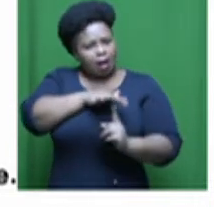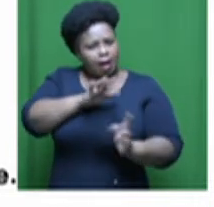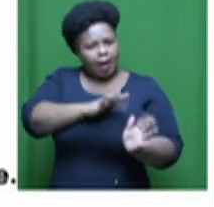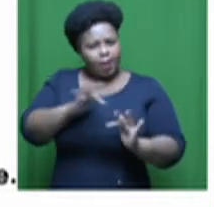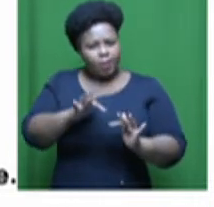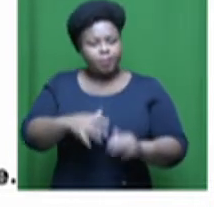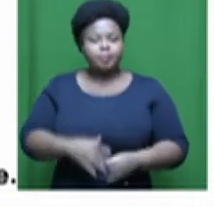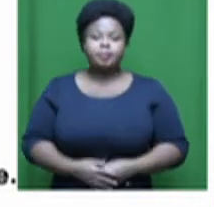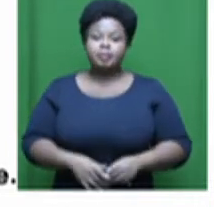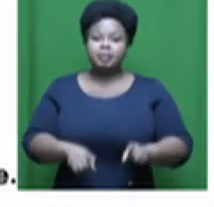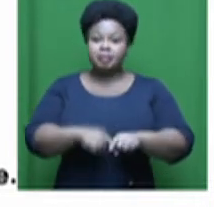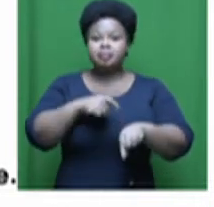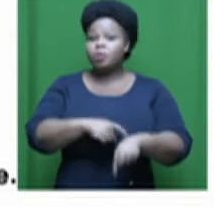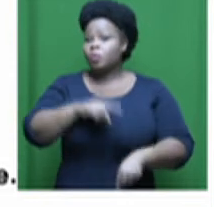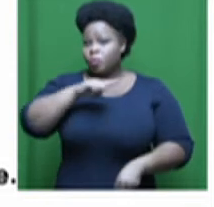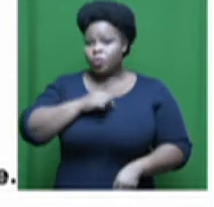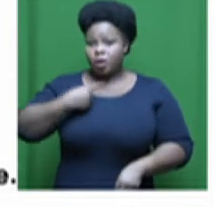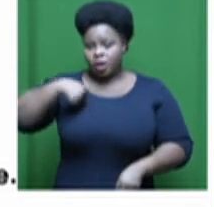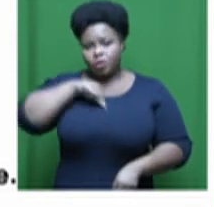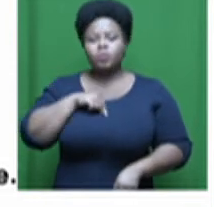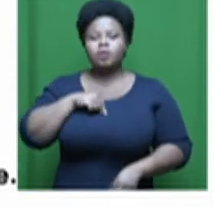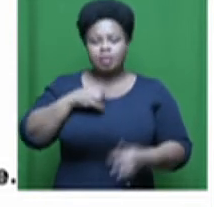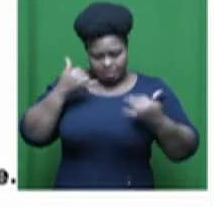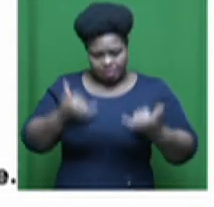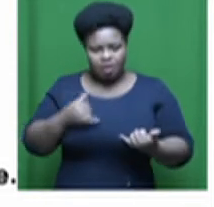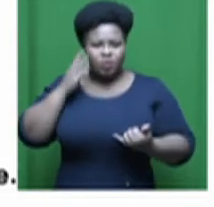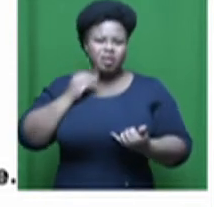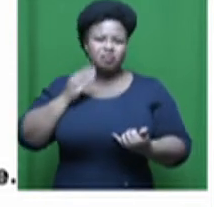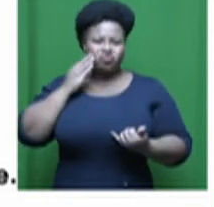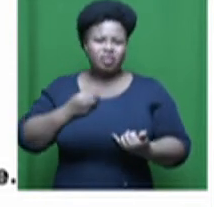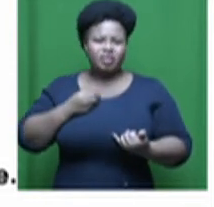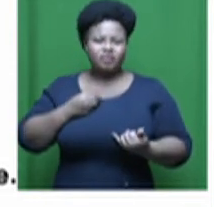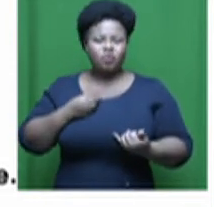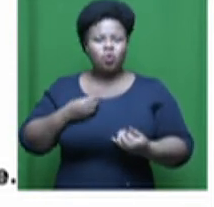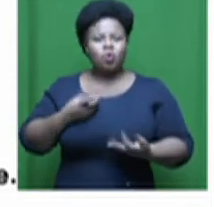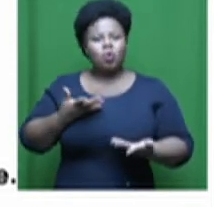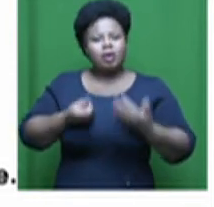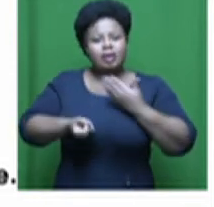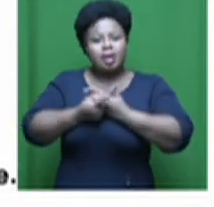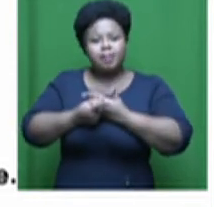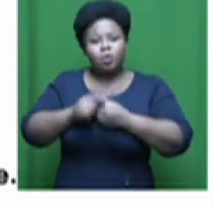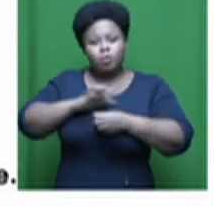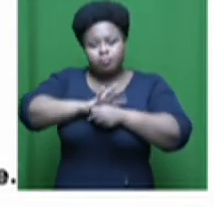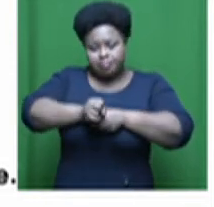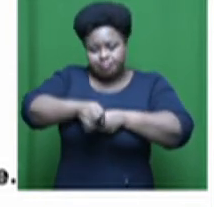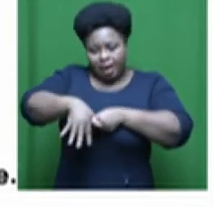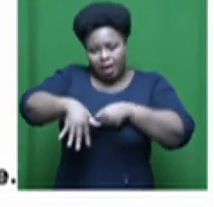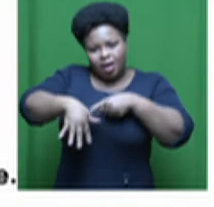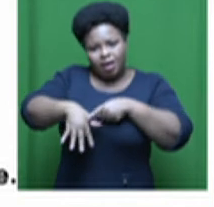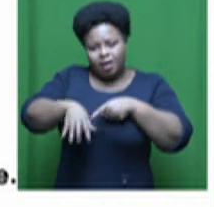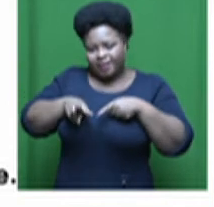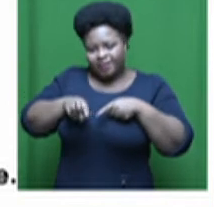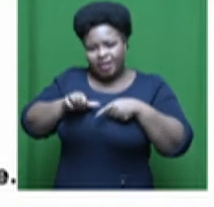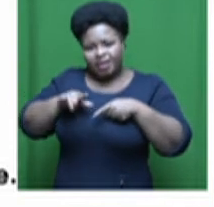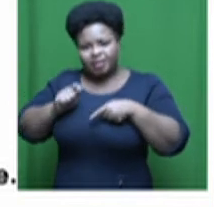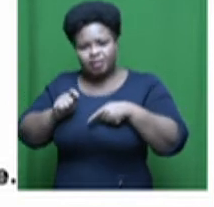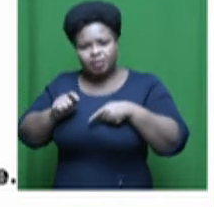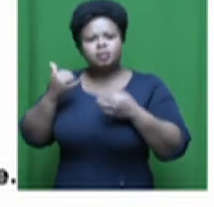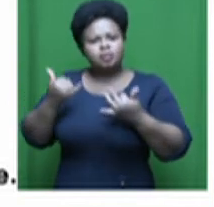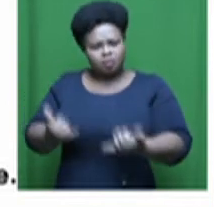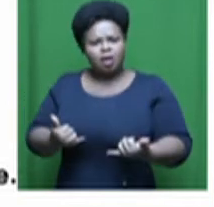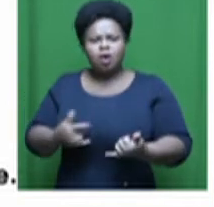particularly in a context where we faced a resurgence that was a consequence of the emergence of a variant, which we've now